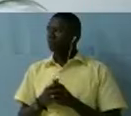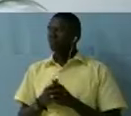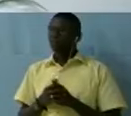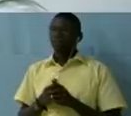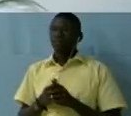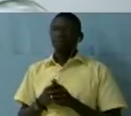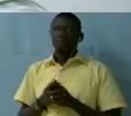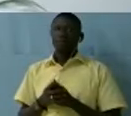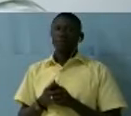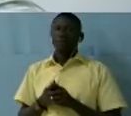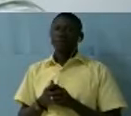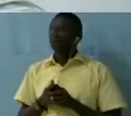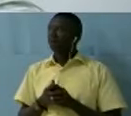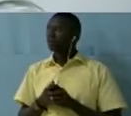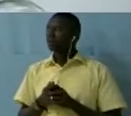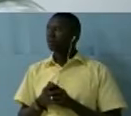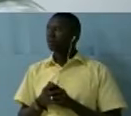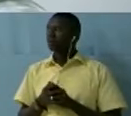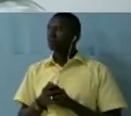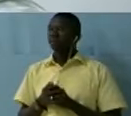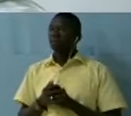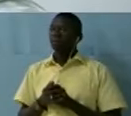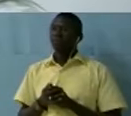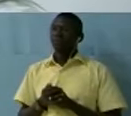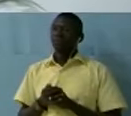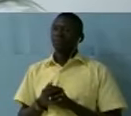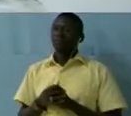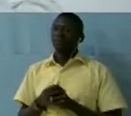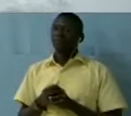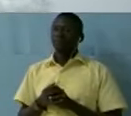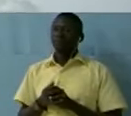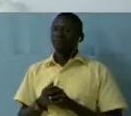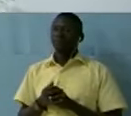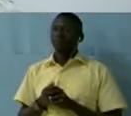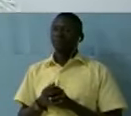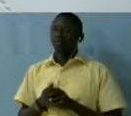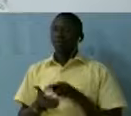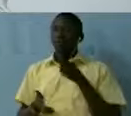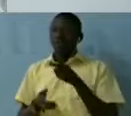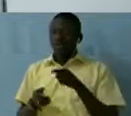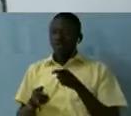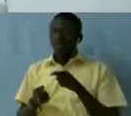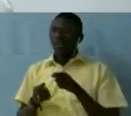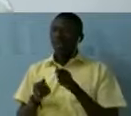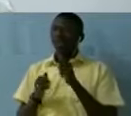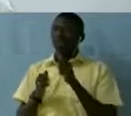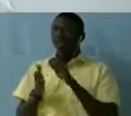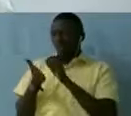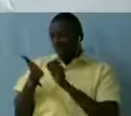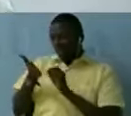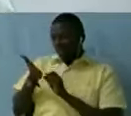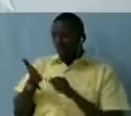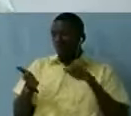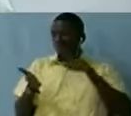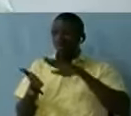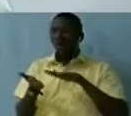Okay, thank you very much for picking that up. There is this article on the Standard